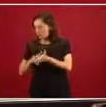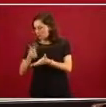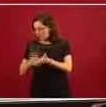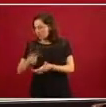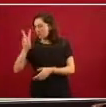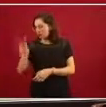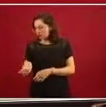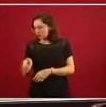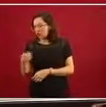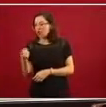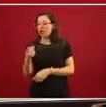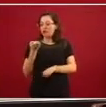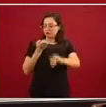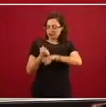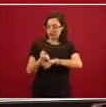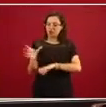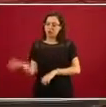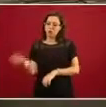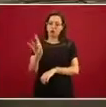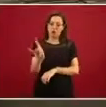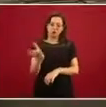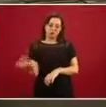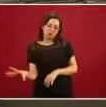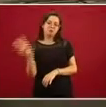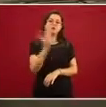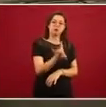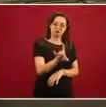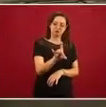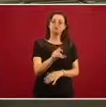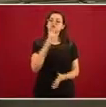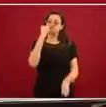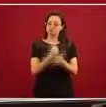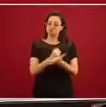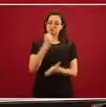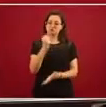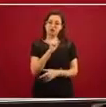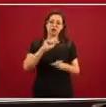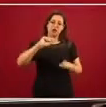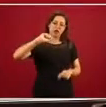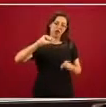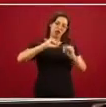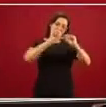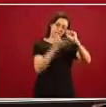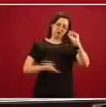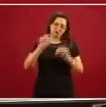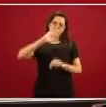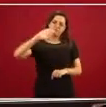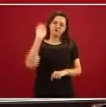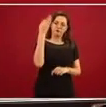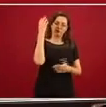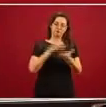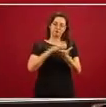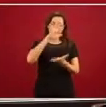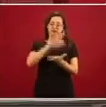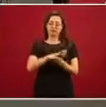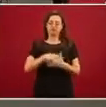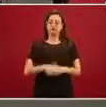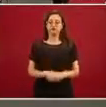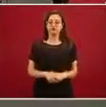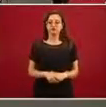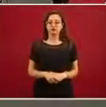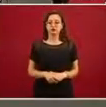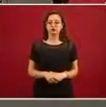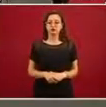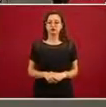time. We validate it and we pass it to the other relevant authorities. And when the federal authority validates it,